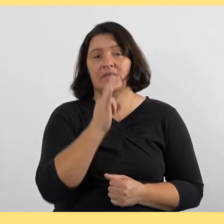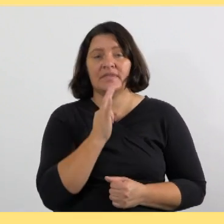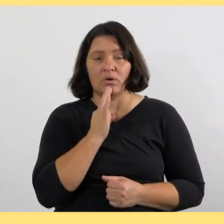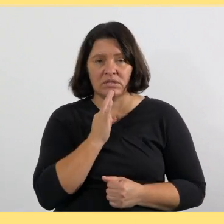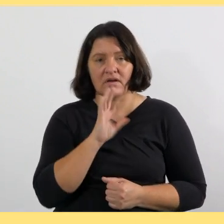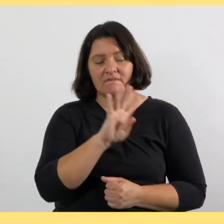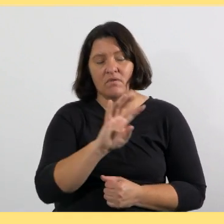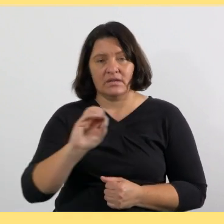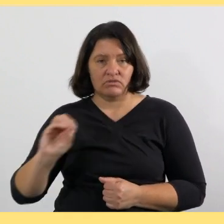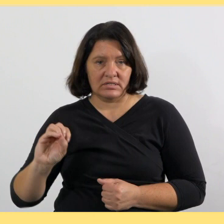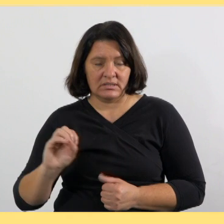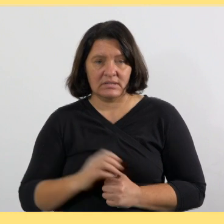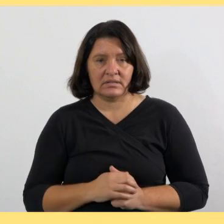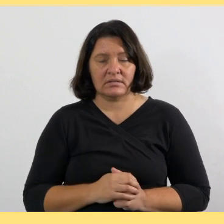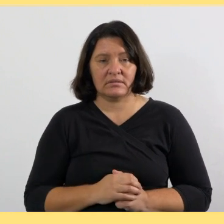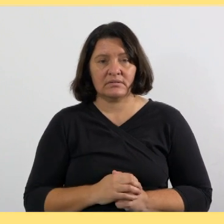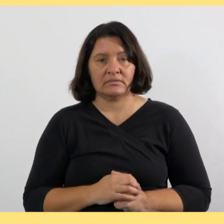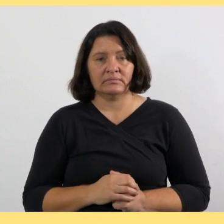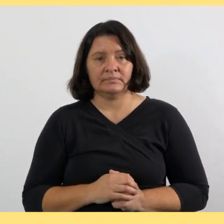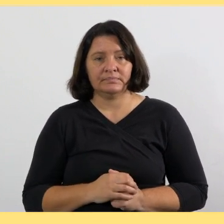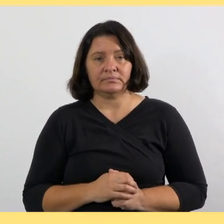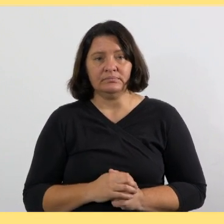is going to be 3,400.